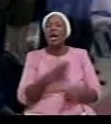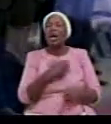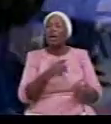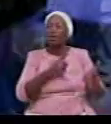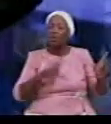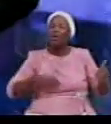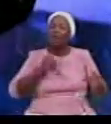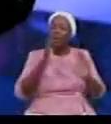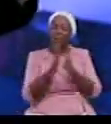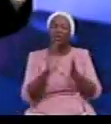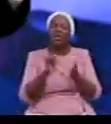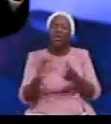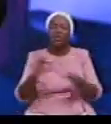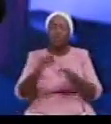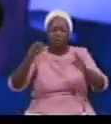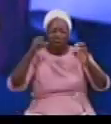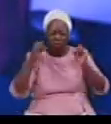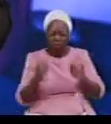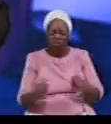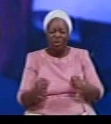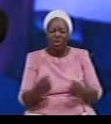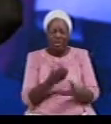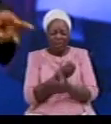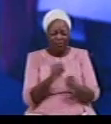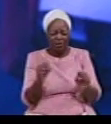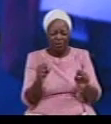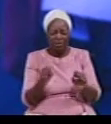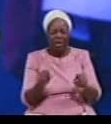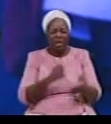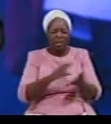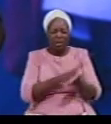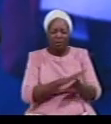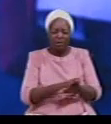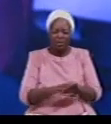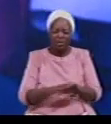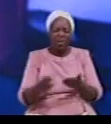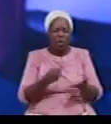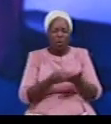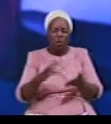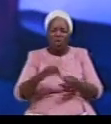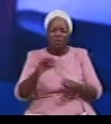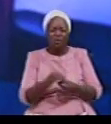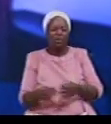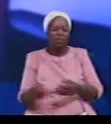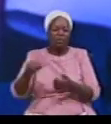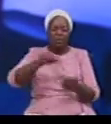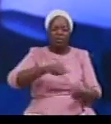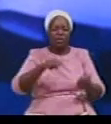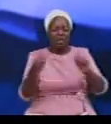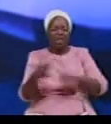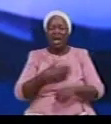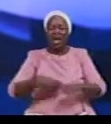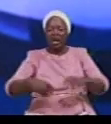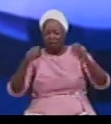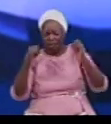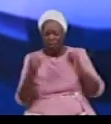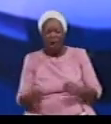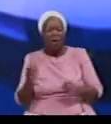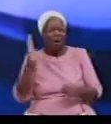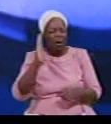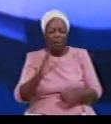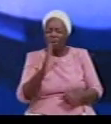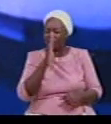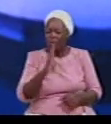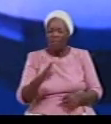that spiritual strength, salvation, sanctification, Holy Ghost baptism, and power will be